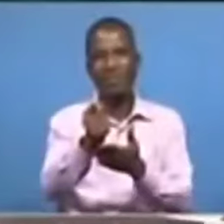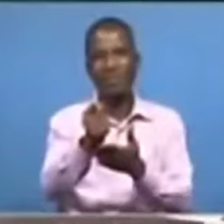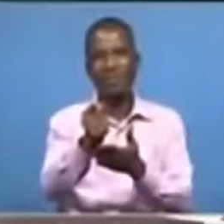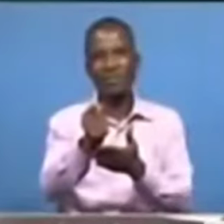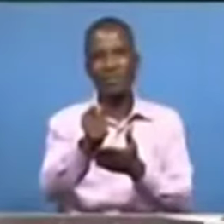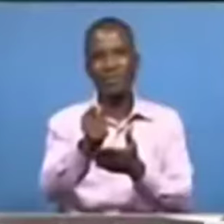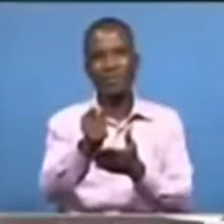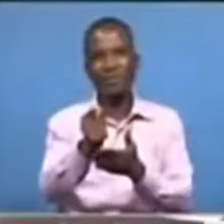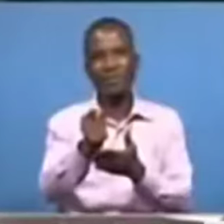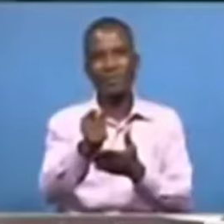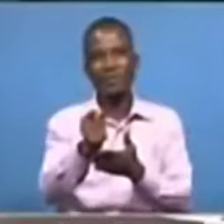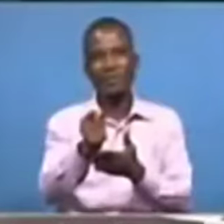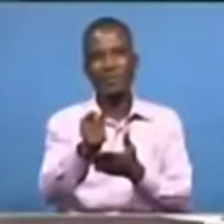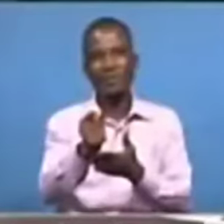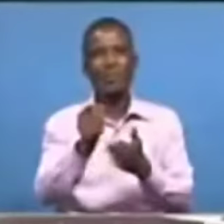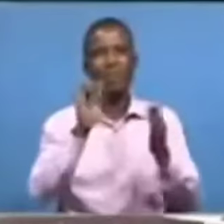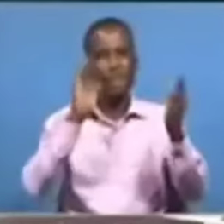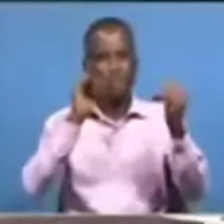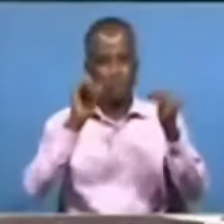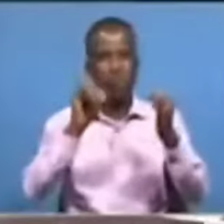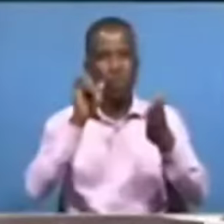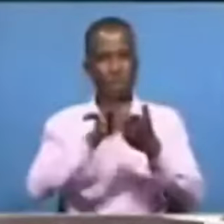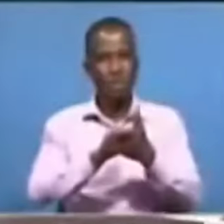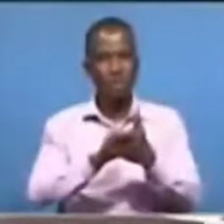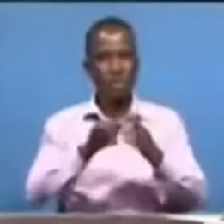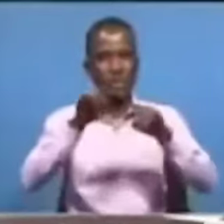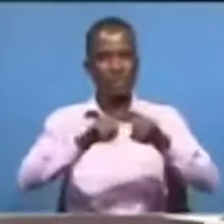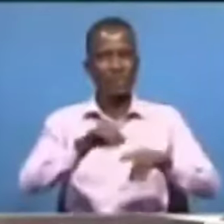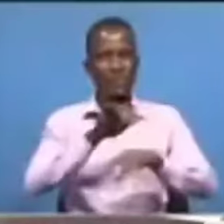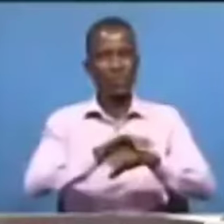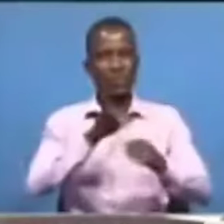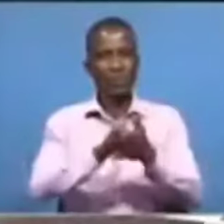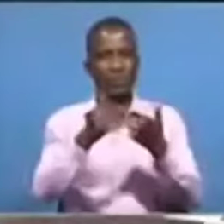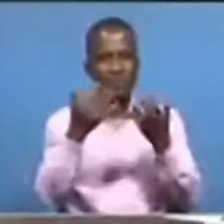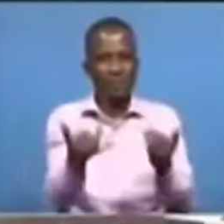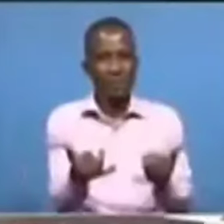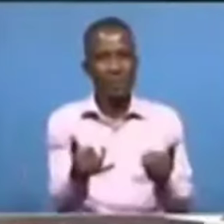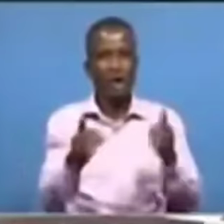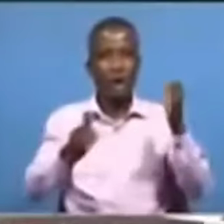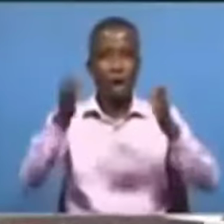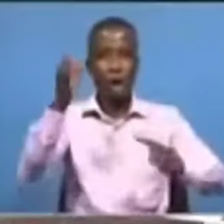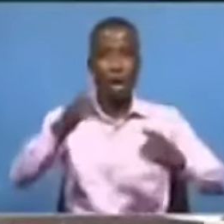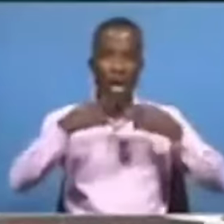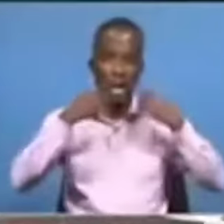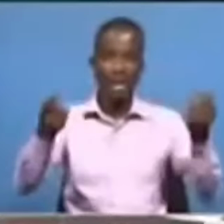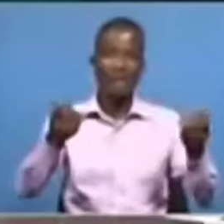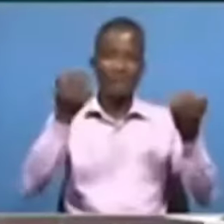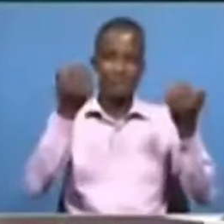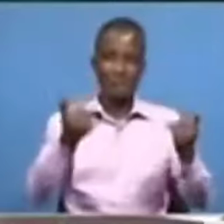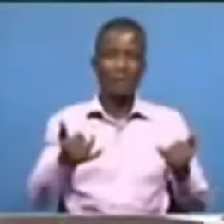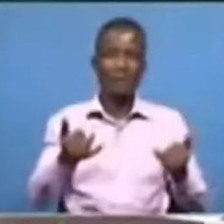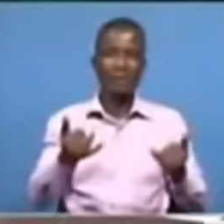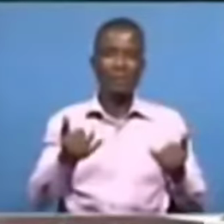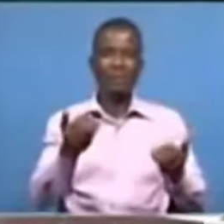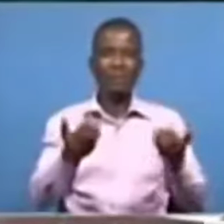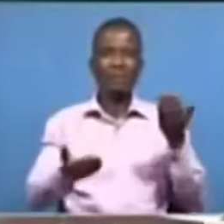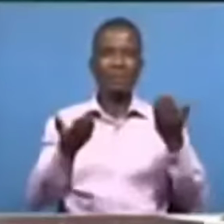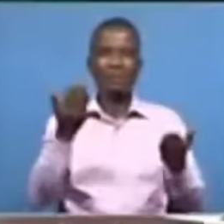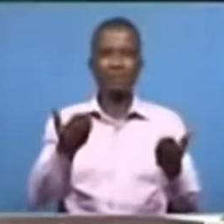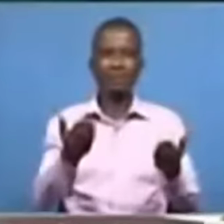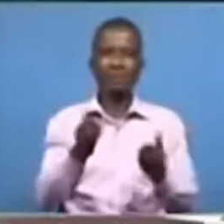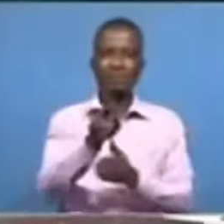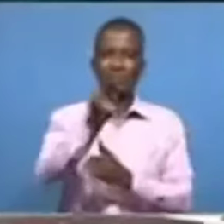Will judge us very well. Now, we are hoping, based on the indications that the court has given, that they may find